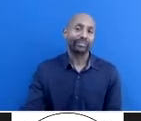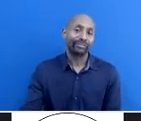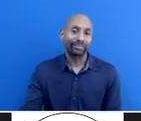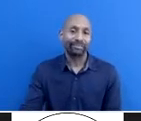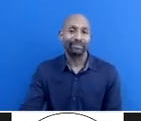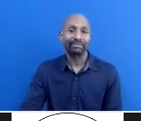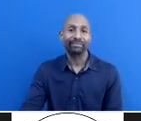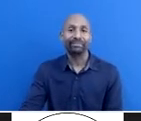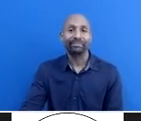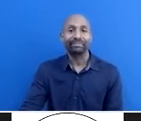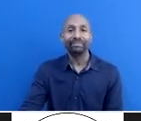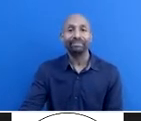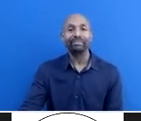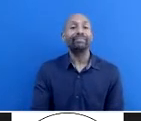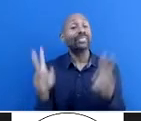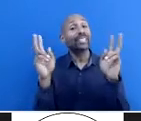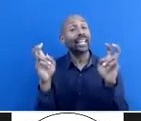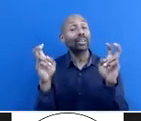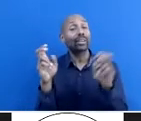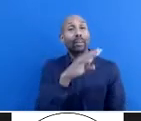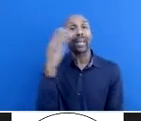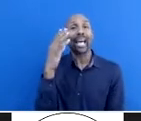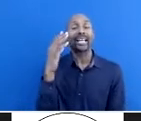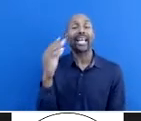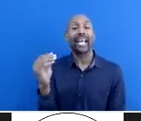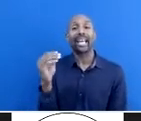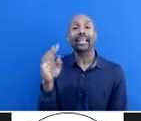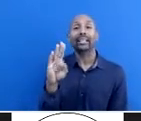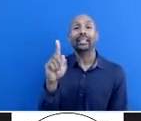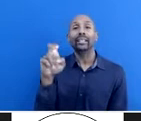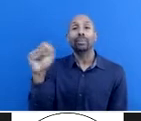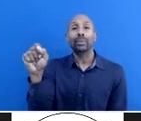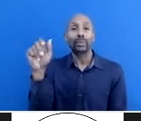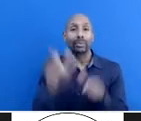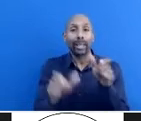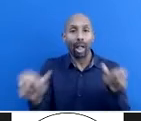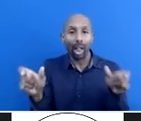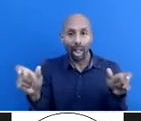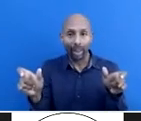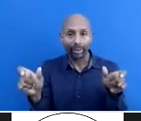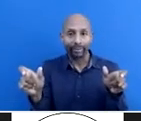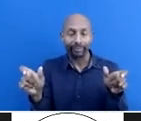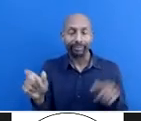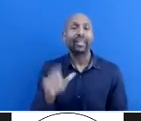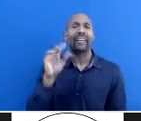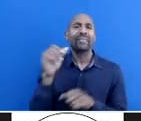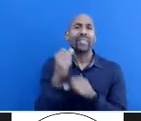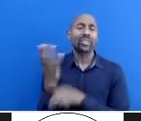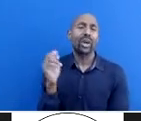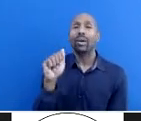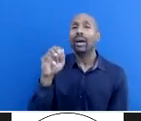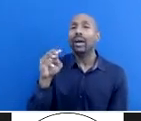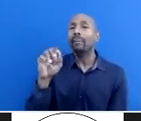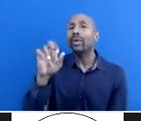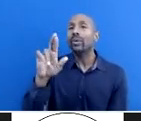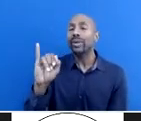the title, Black and Blues People. 50 years ago, Amiri Baraka wrote a classic work,